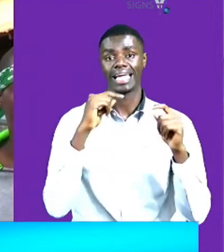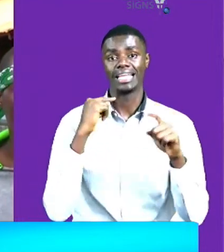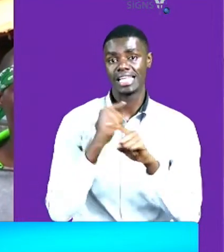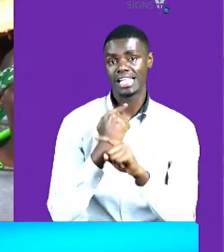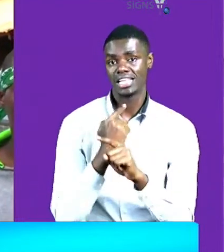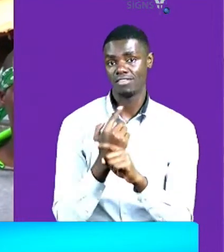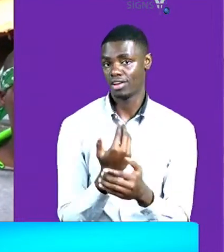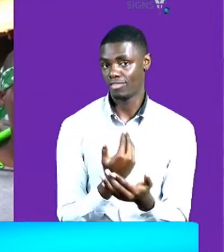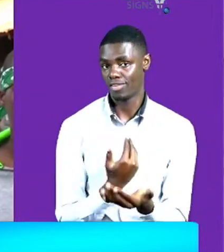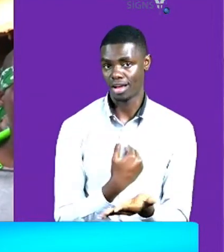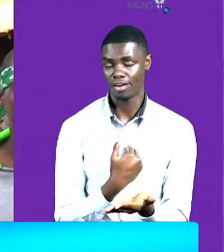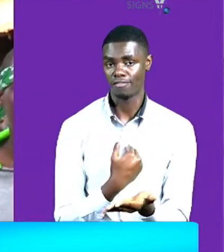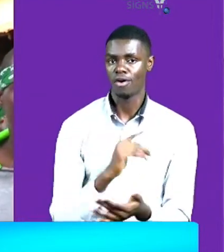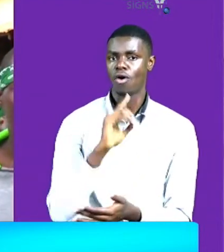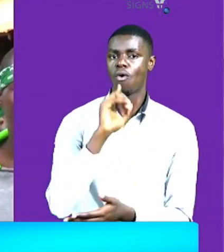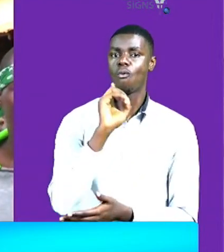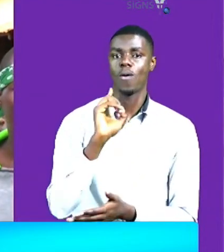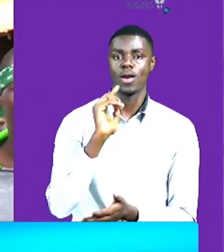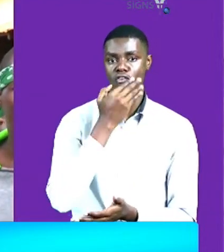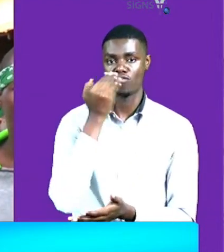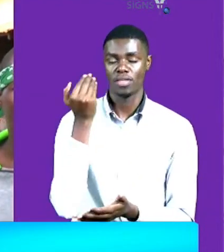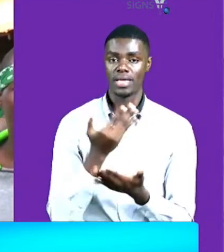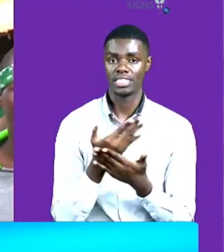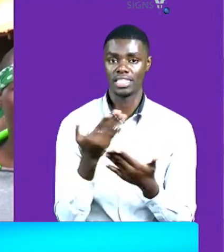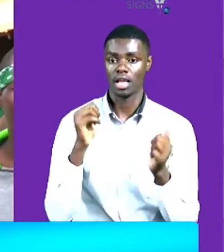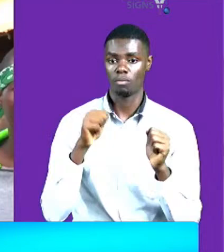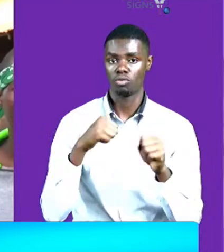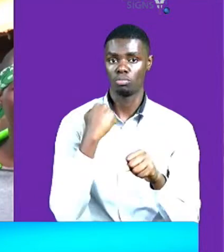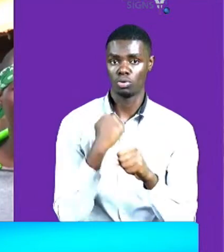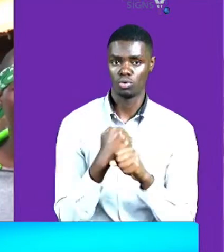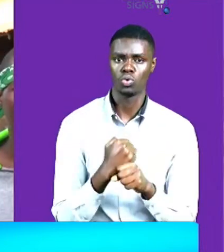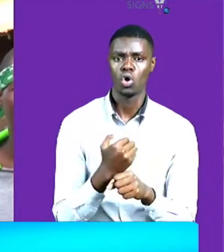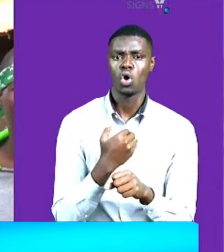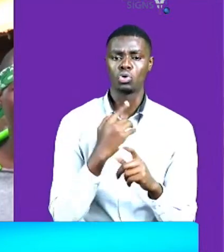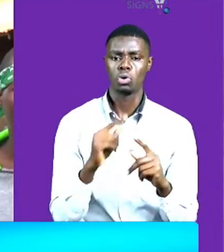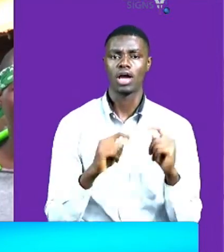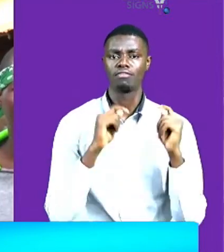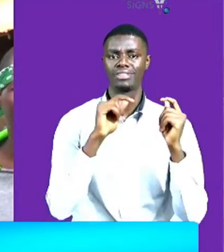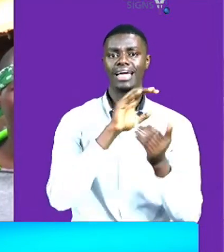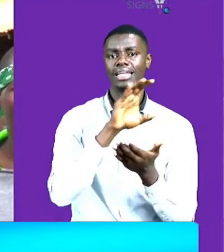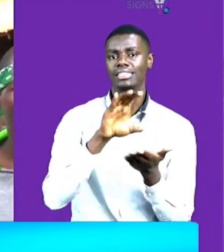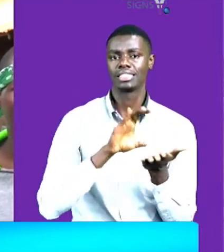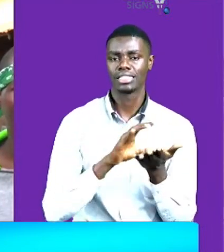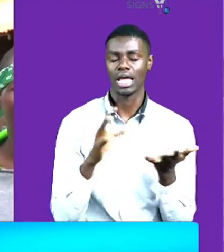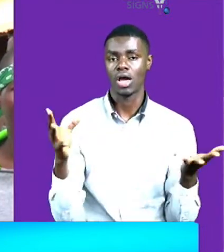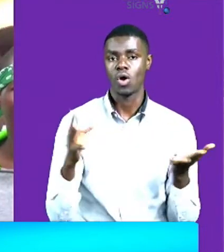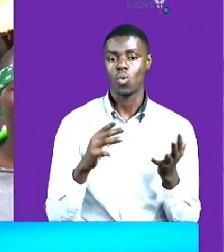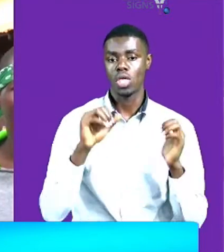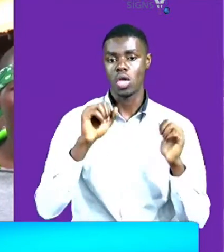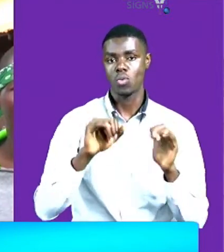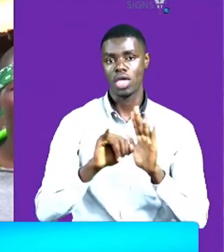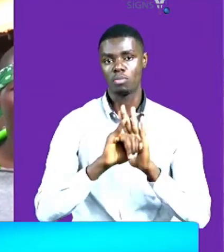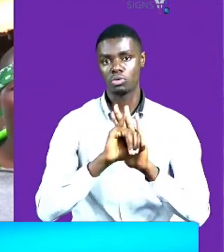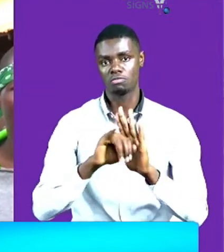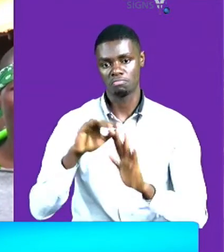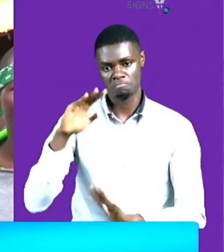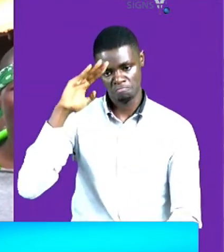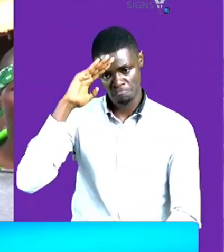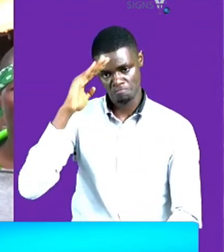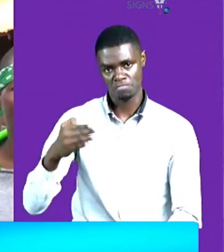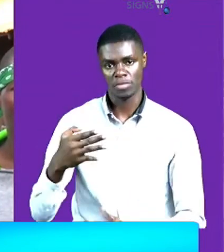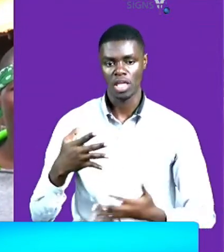ways. One of the best things we can do is to have talent centers where we are able to identify, scout for people